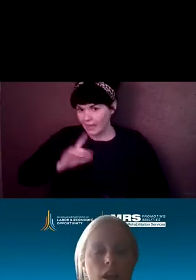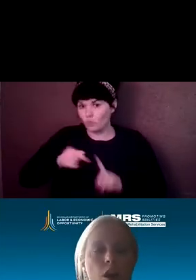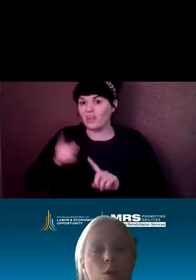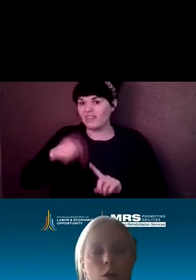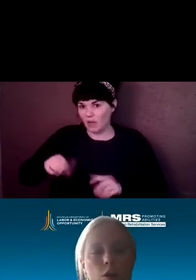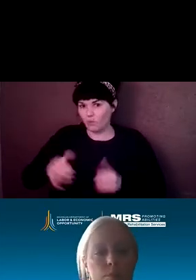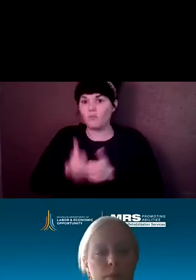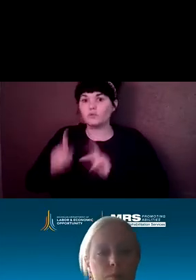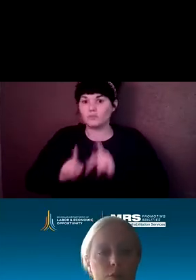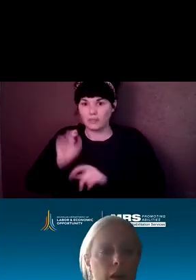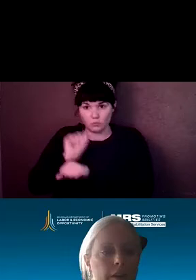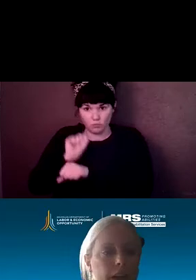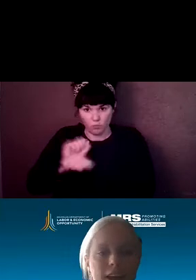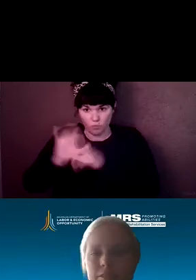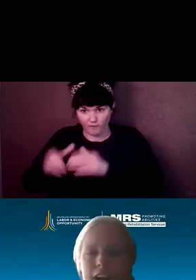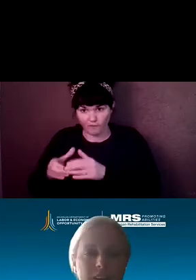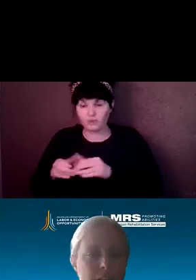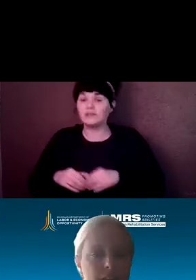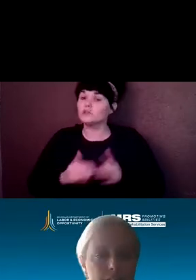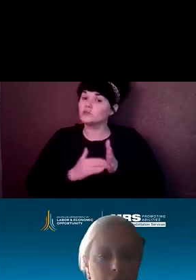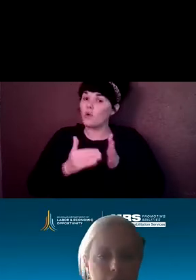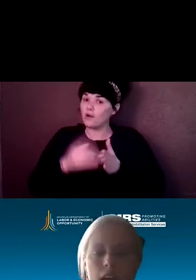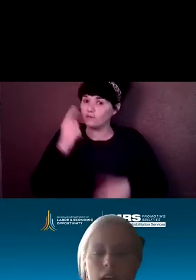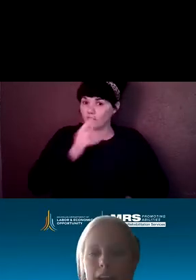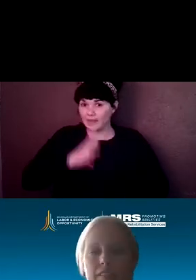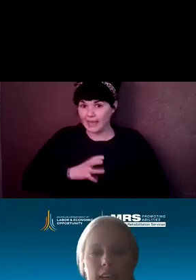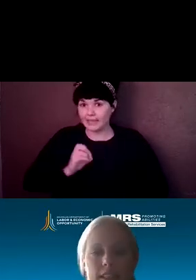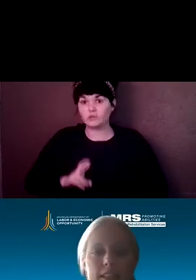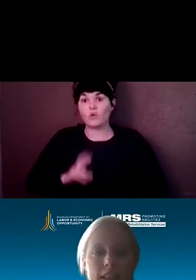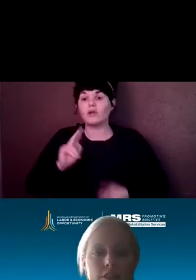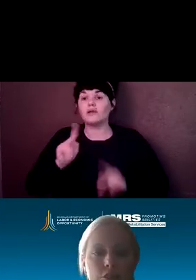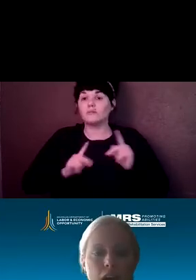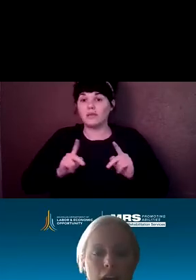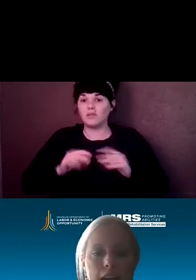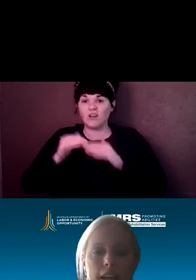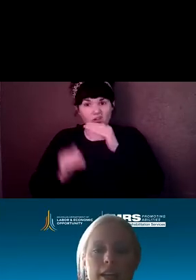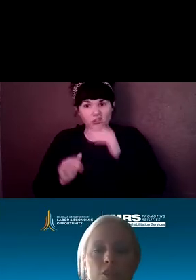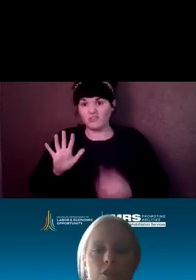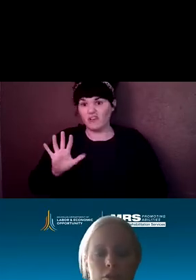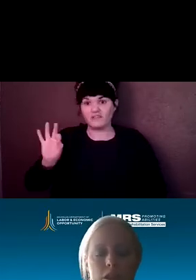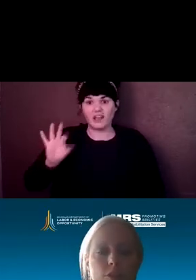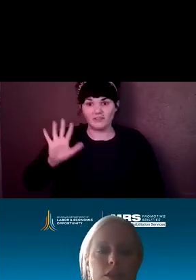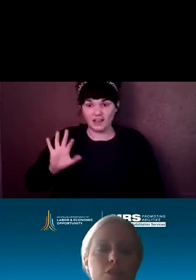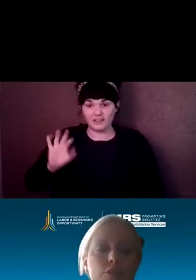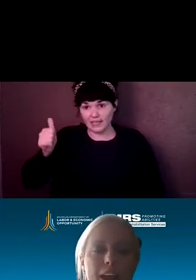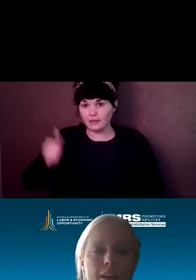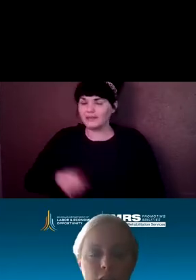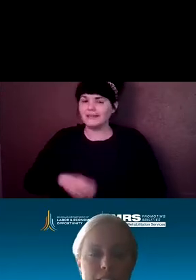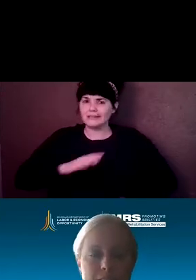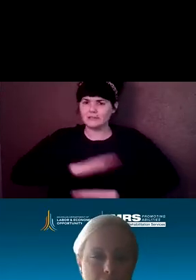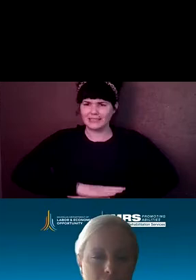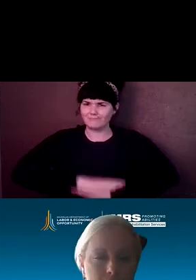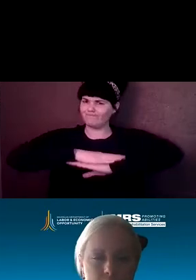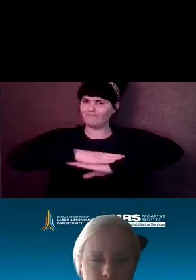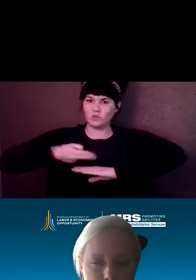ladies or people who are not 5'9", 5'10" might have a desk that's too high. So what you can do is use that footrest